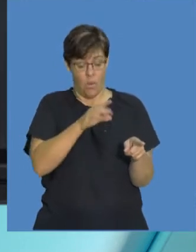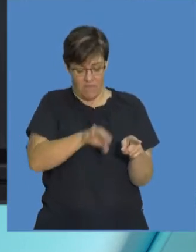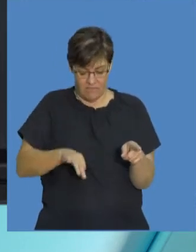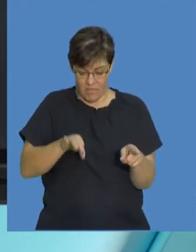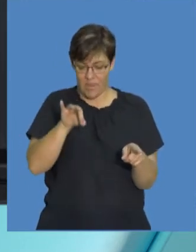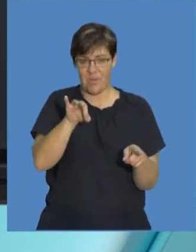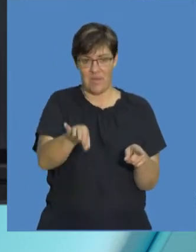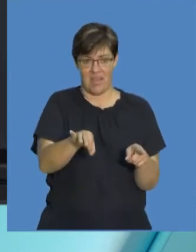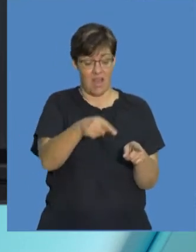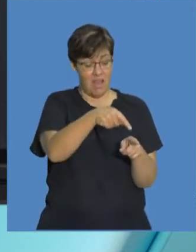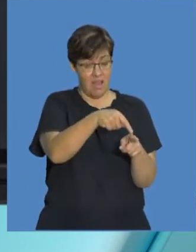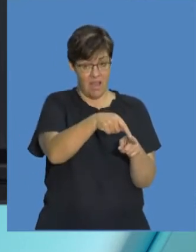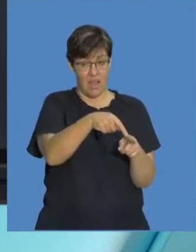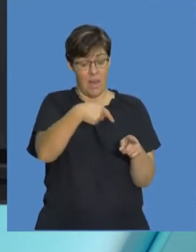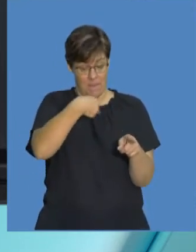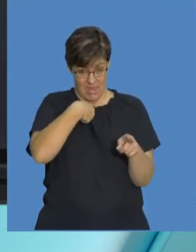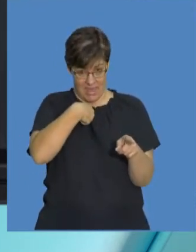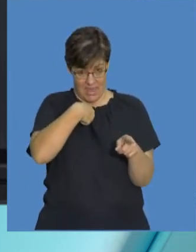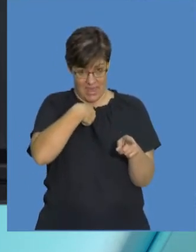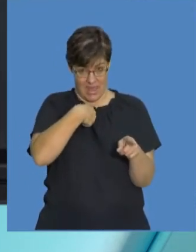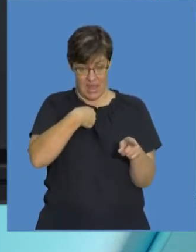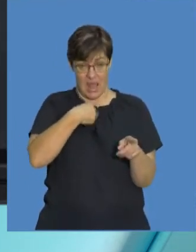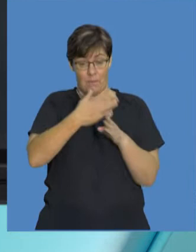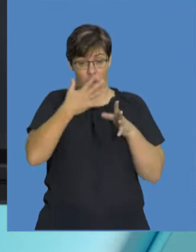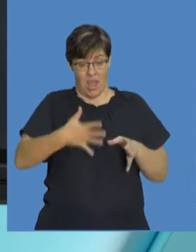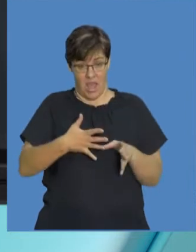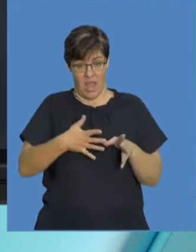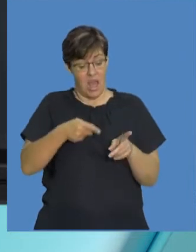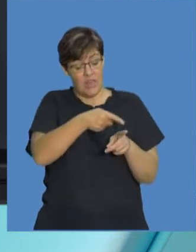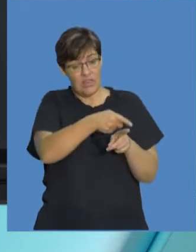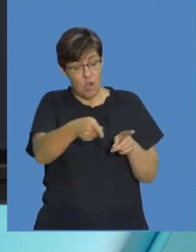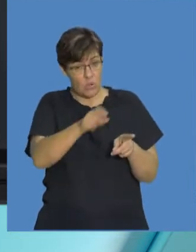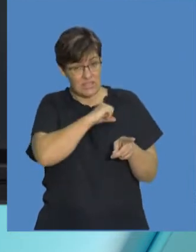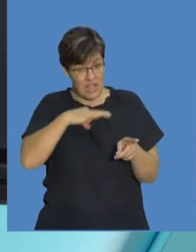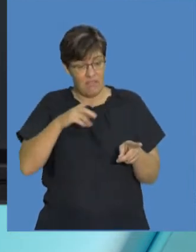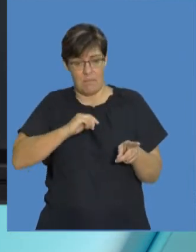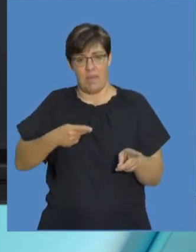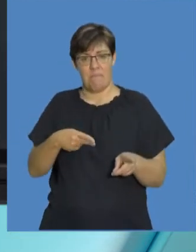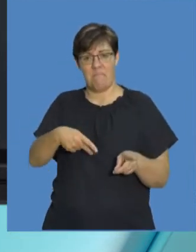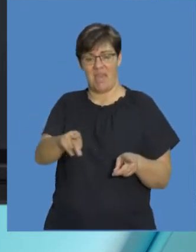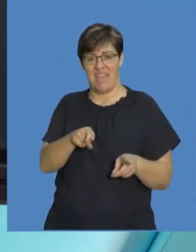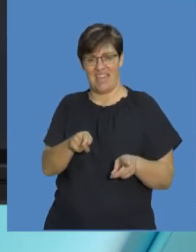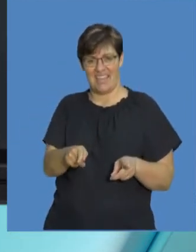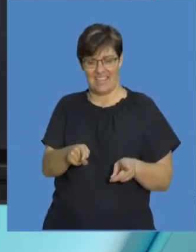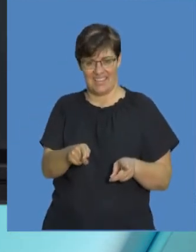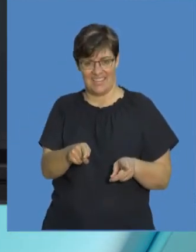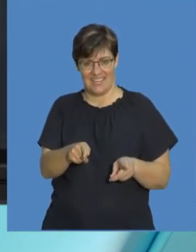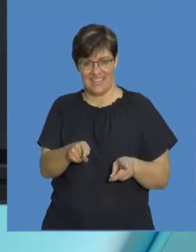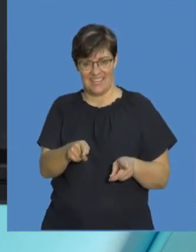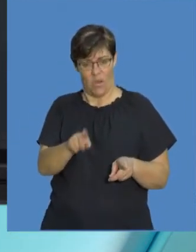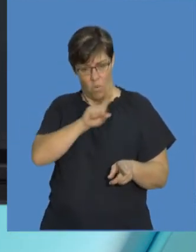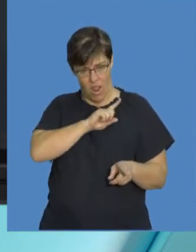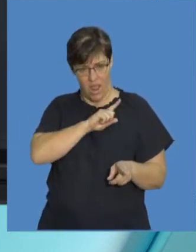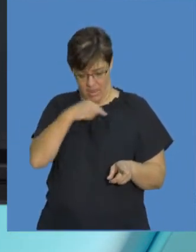contributions where the employer contributes on behalf of those employees. And that